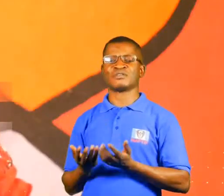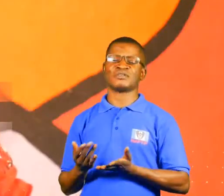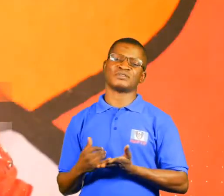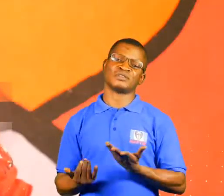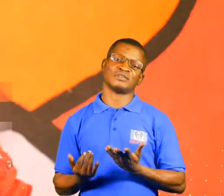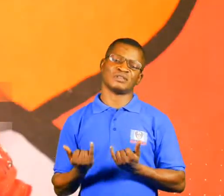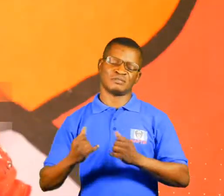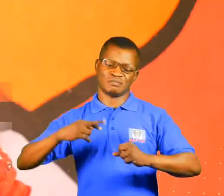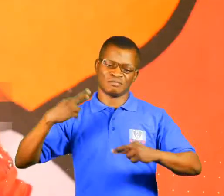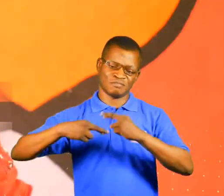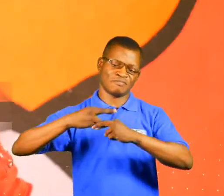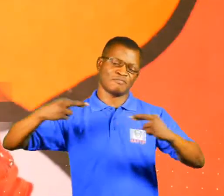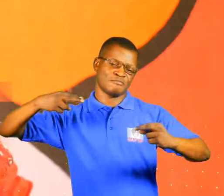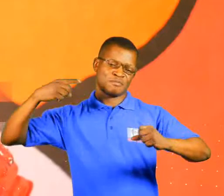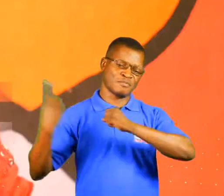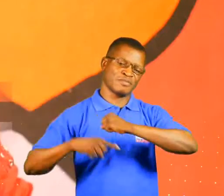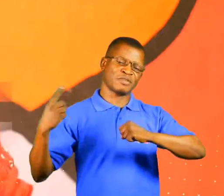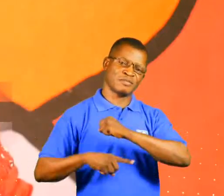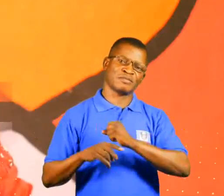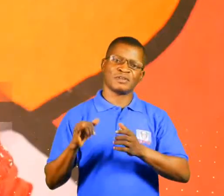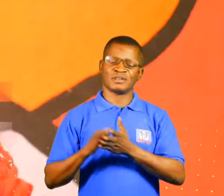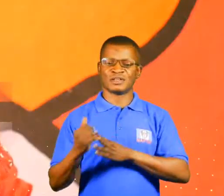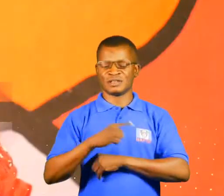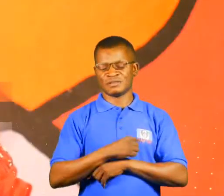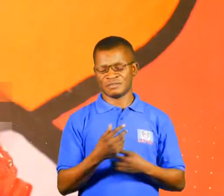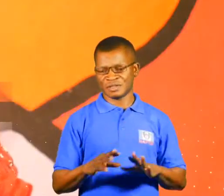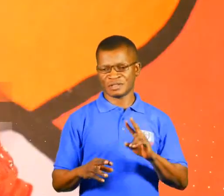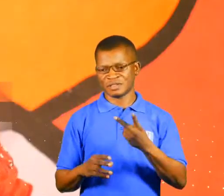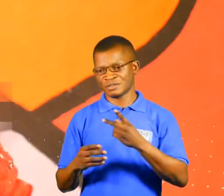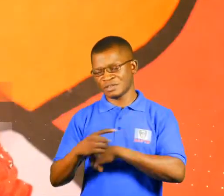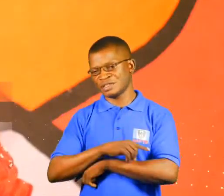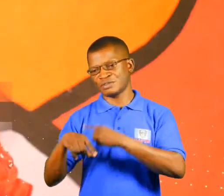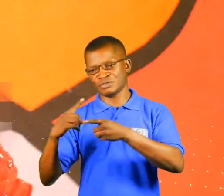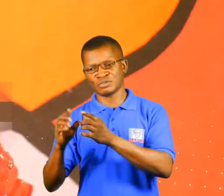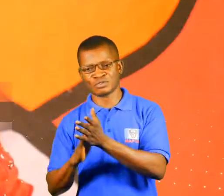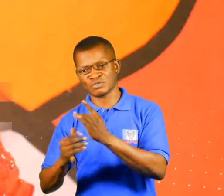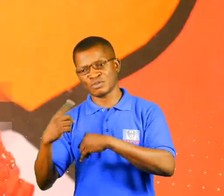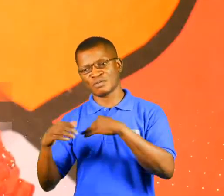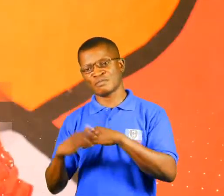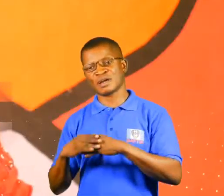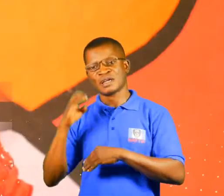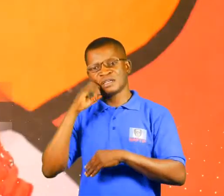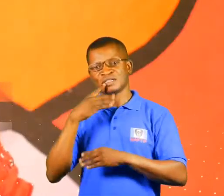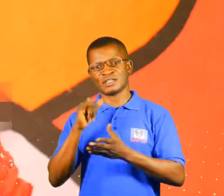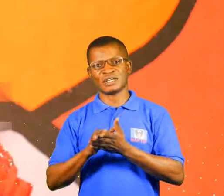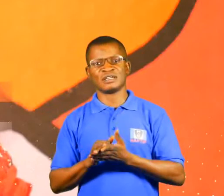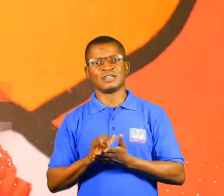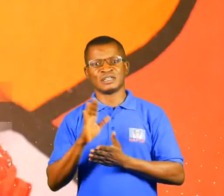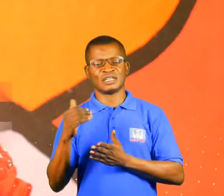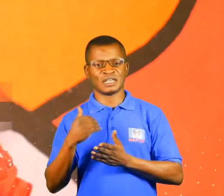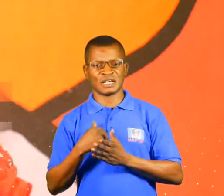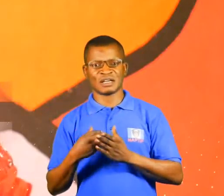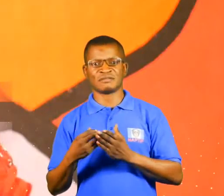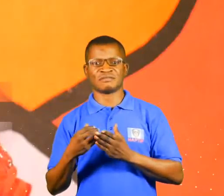when we came back home, he flogged me. That day passed. The second day I went to school, I came back. He said that they have